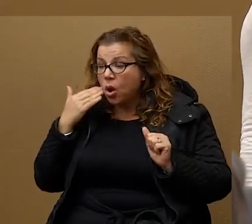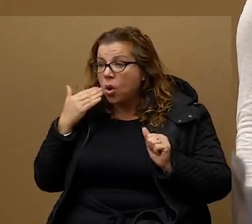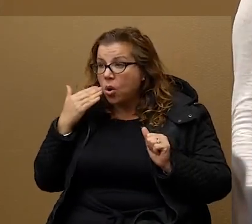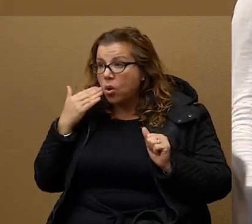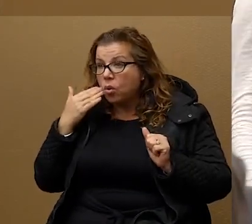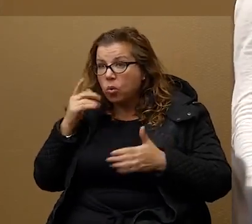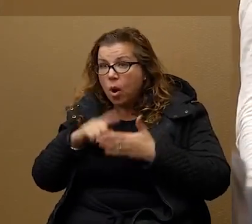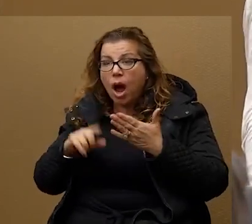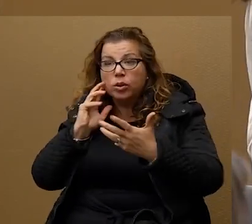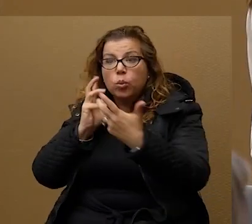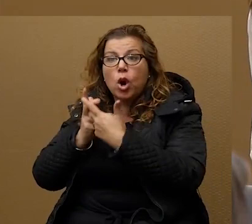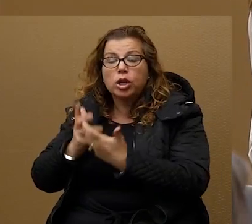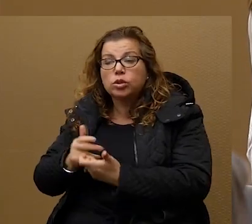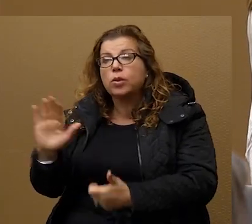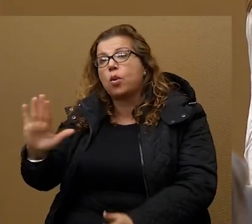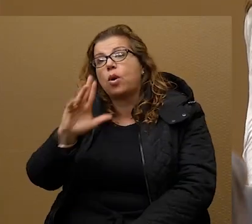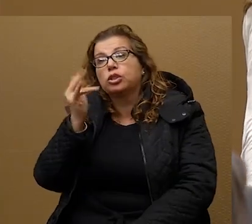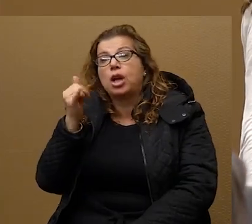might work.